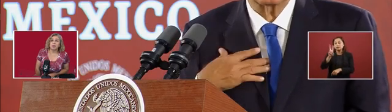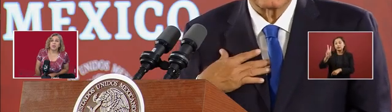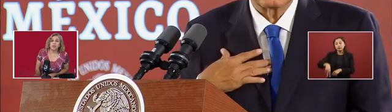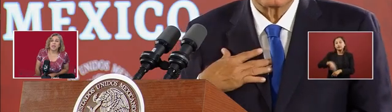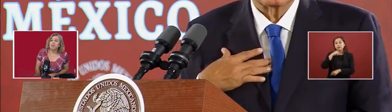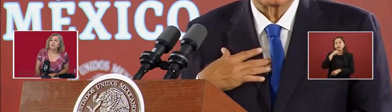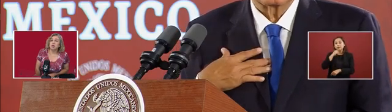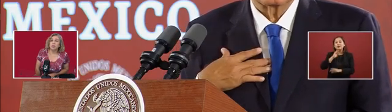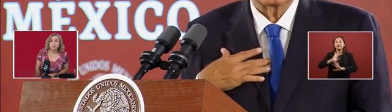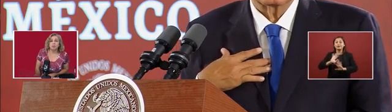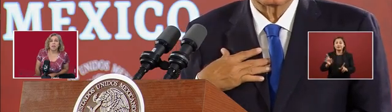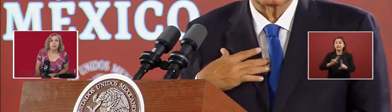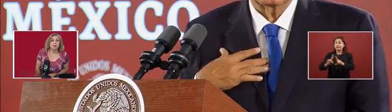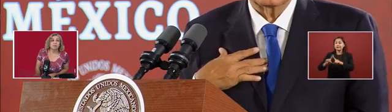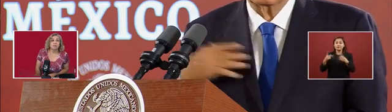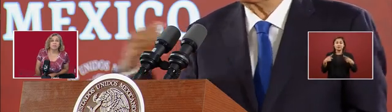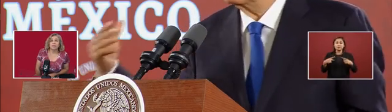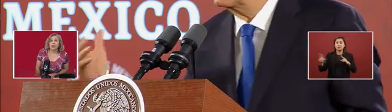universities, but still,